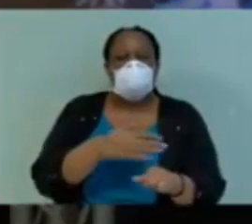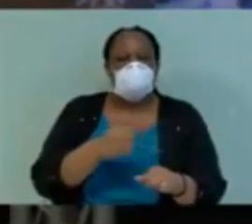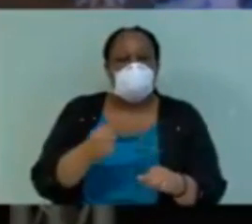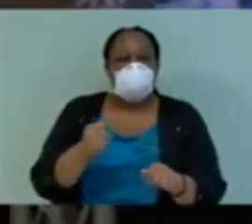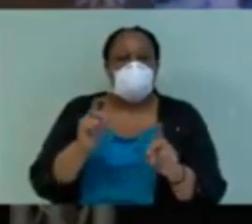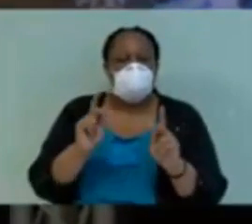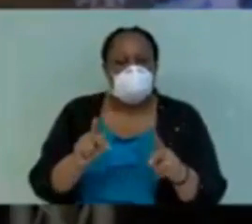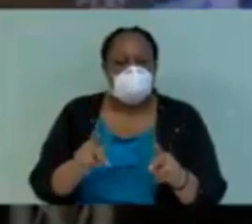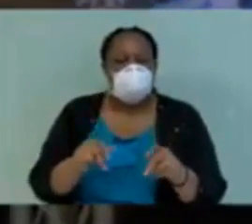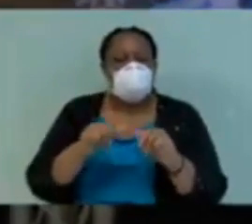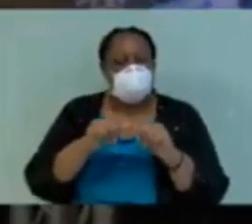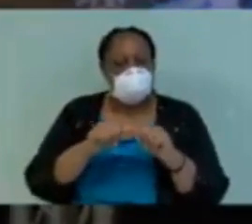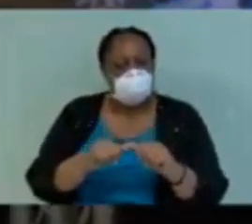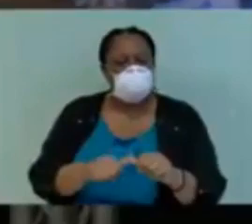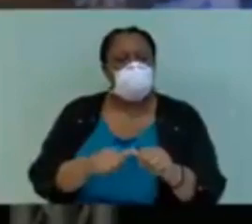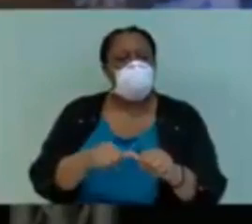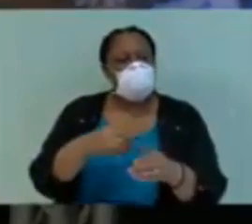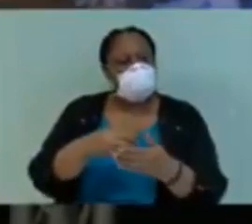That is also facilitated.